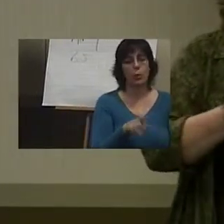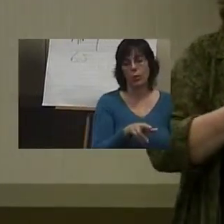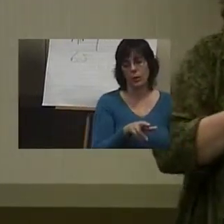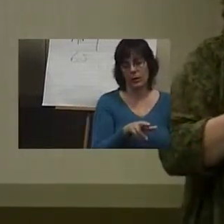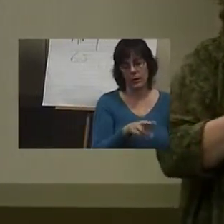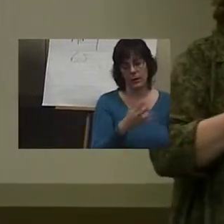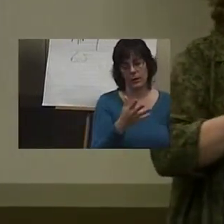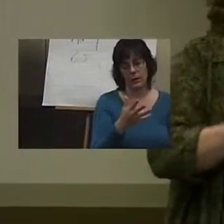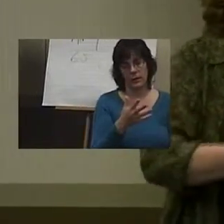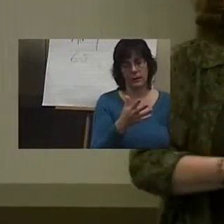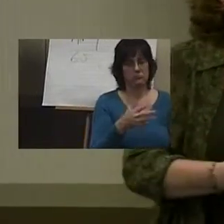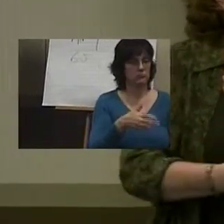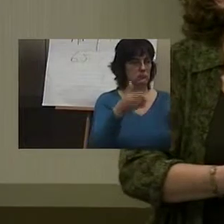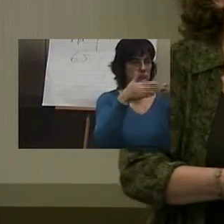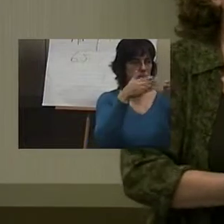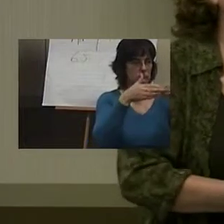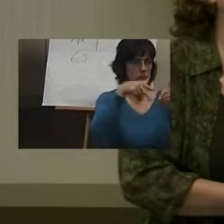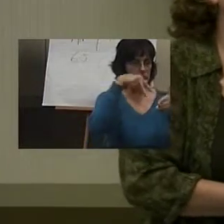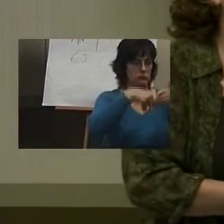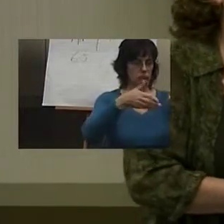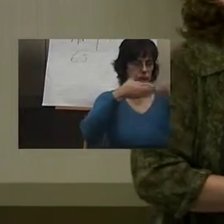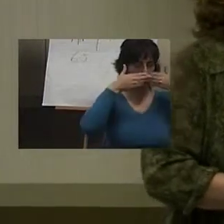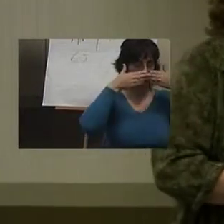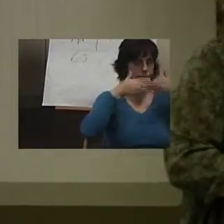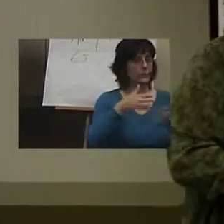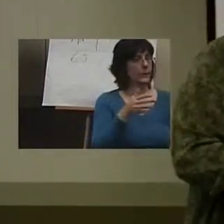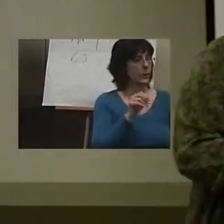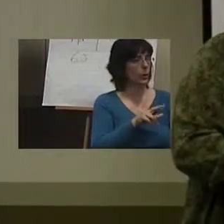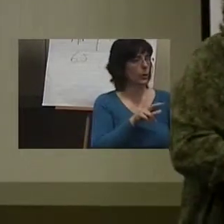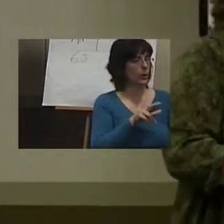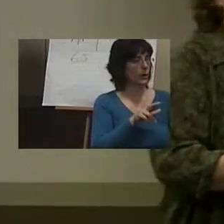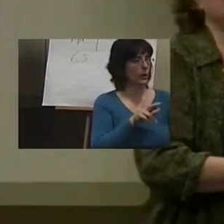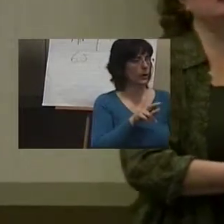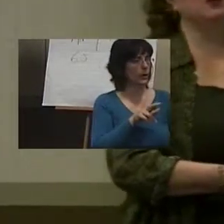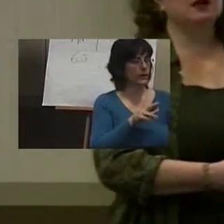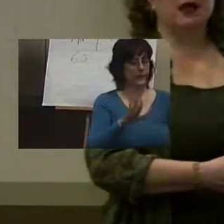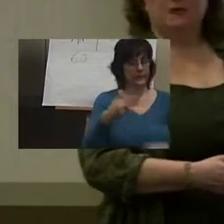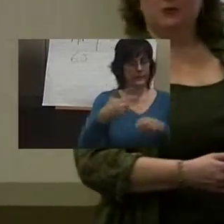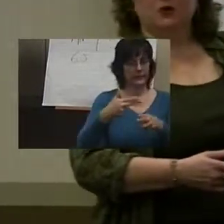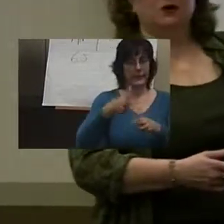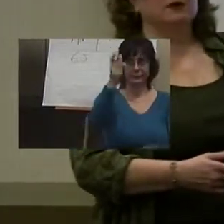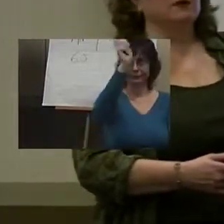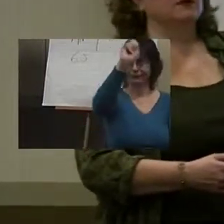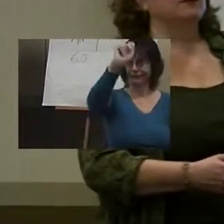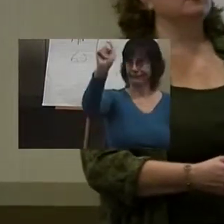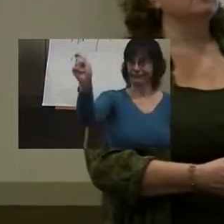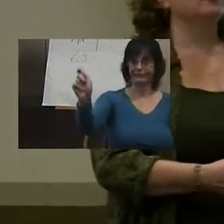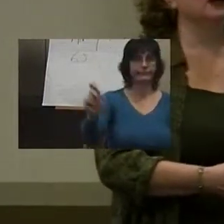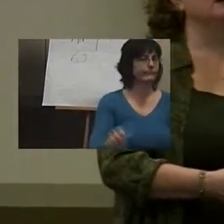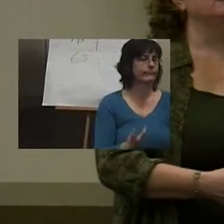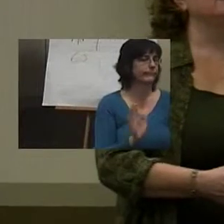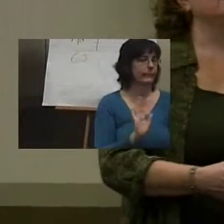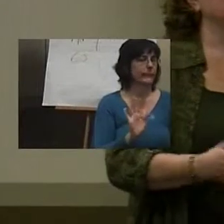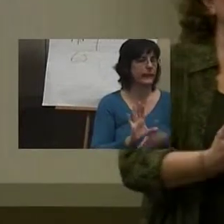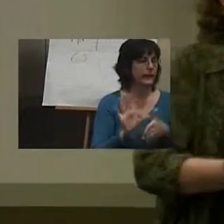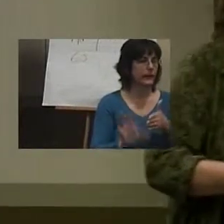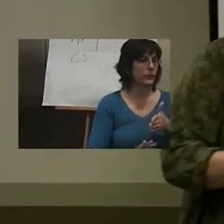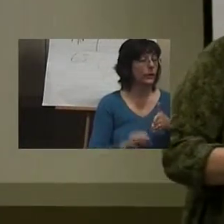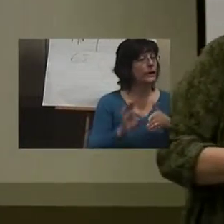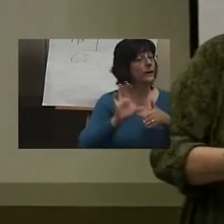child stands in the corner, or the child gets his name written on the board. Okay?